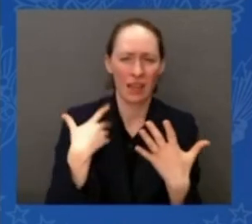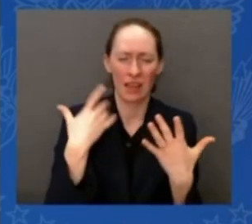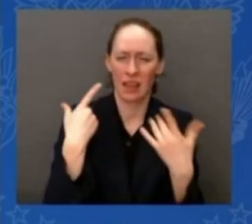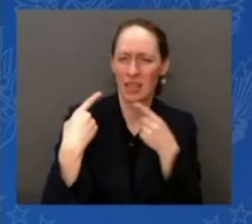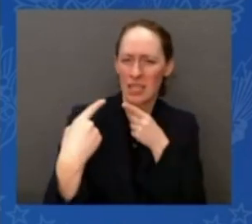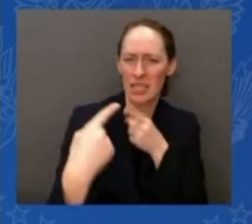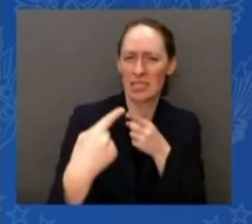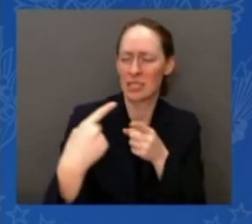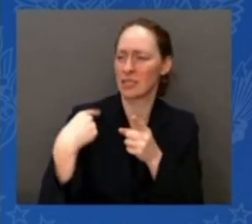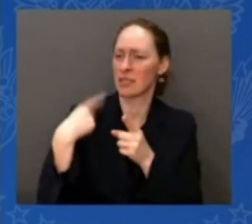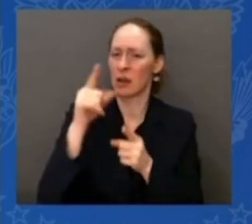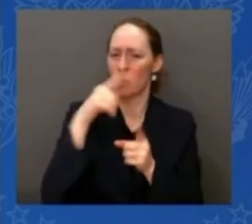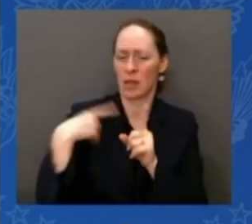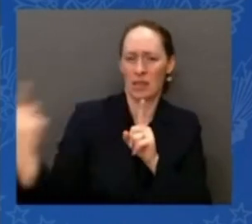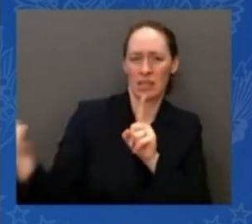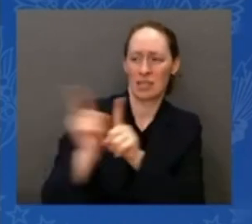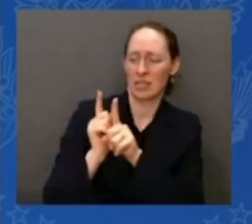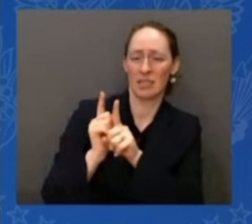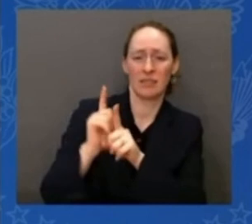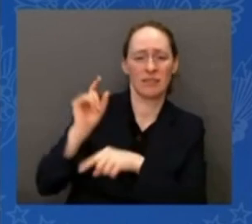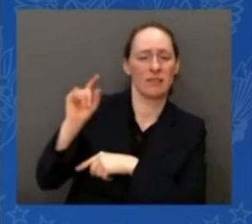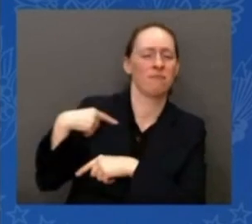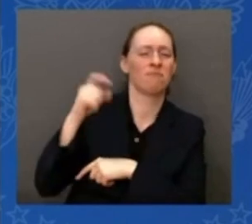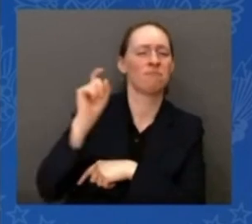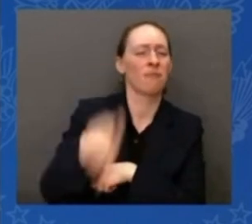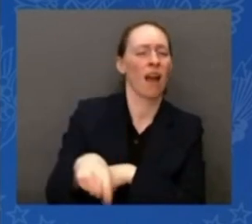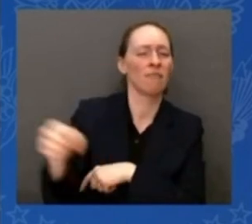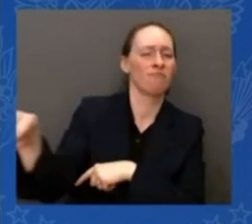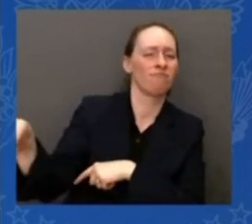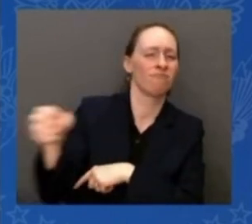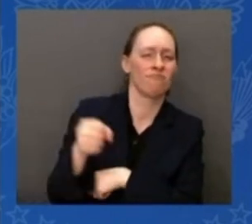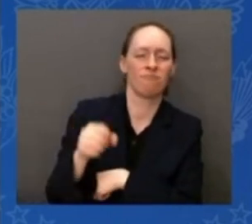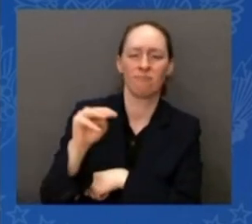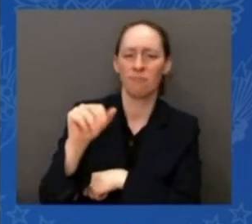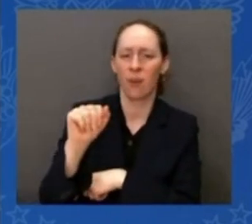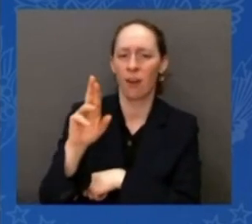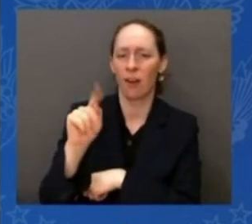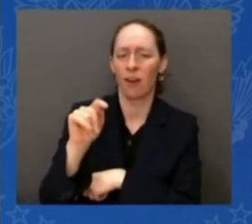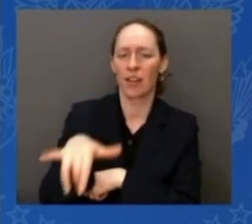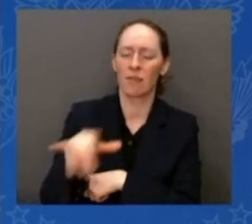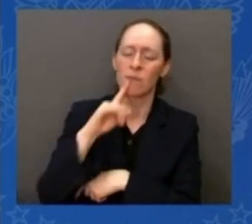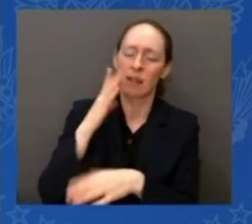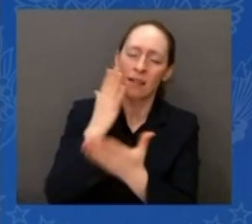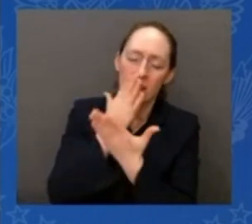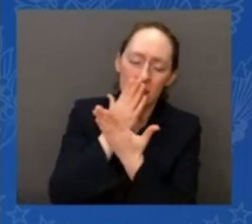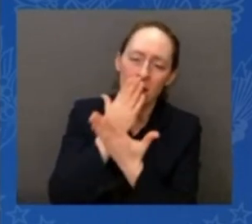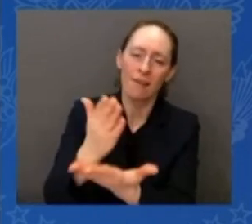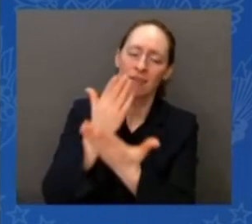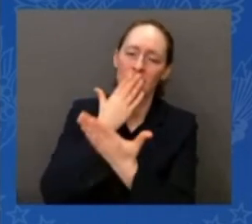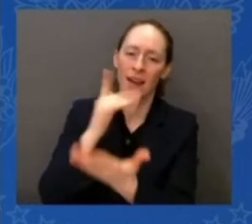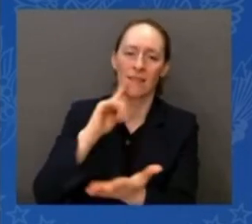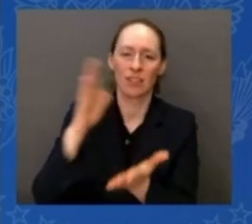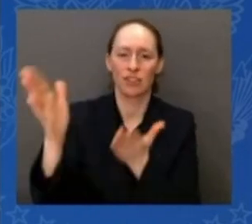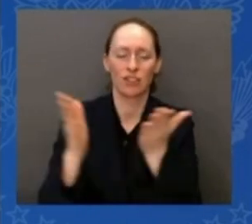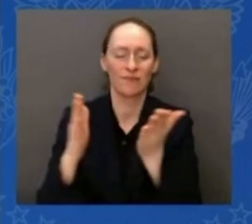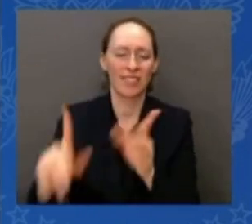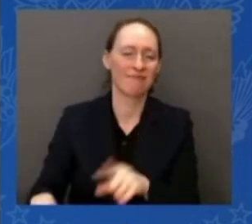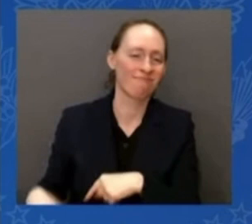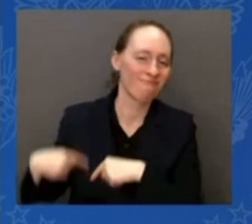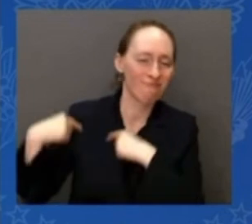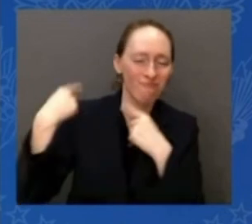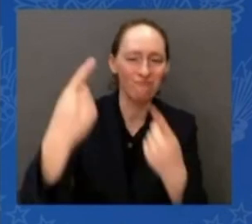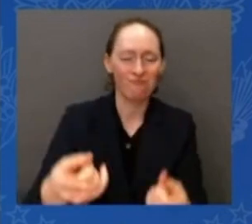grateful for your service to American workers and to our nation. And Marty is the first to say the Department of Labor